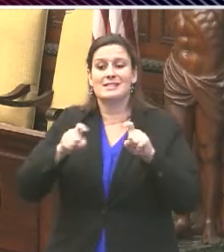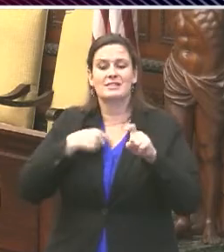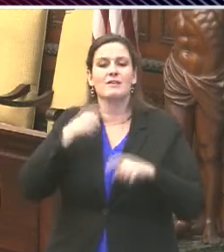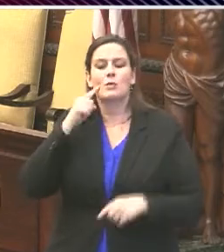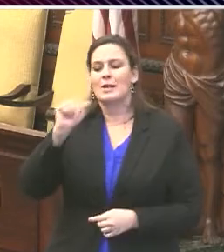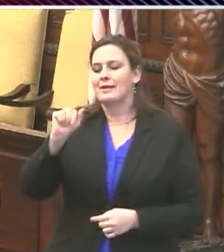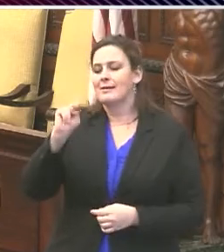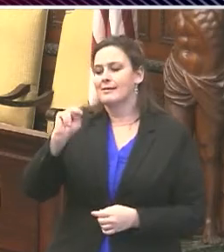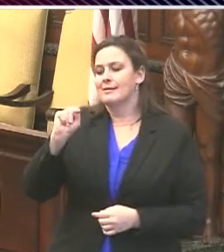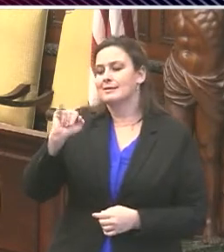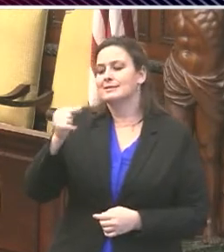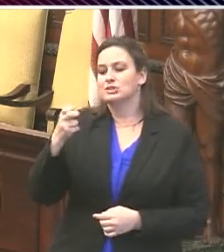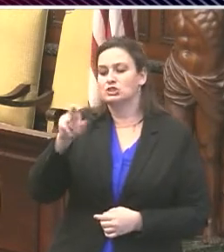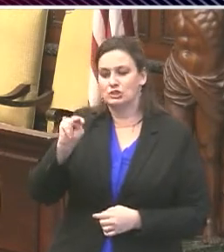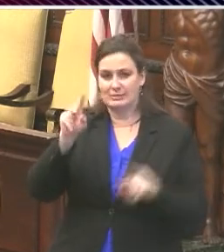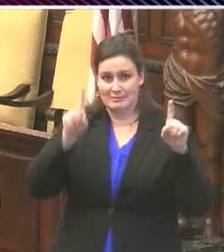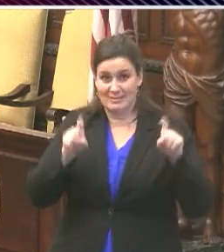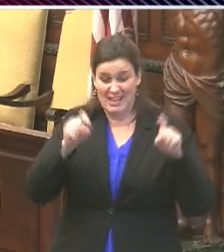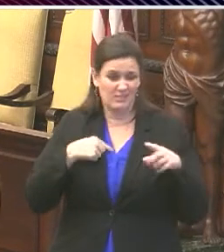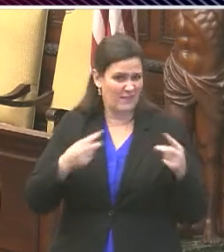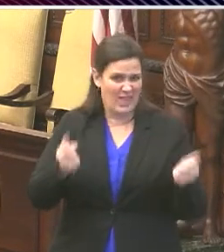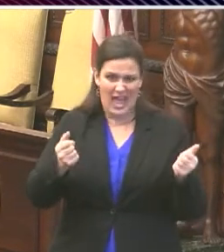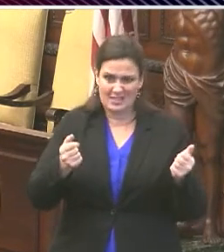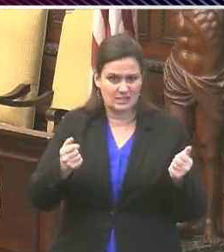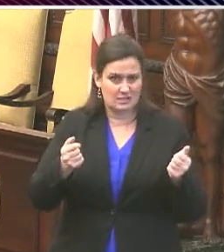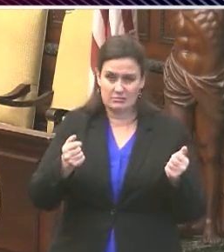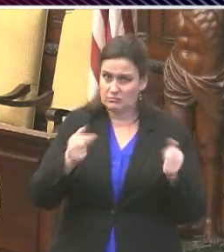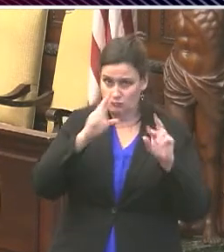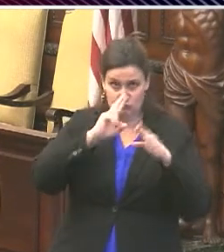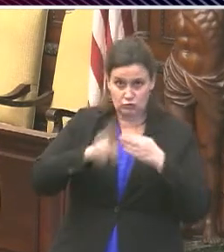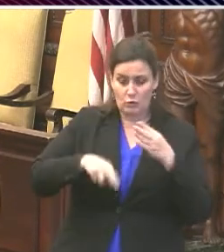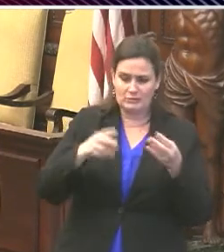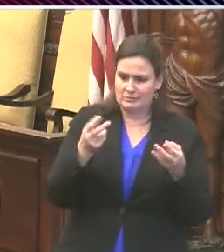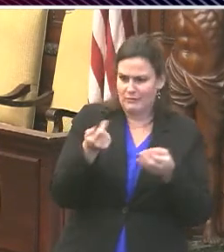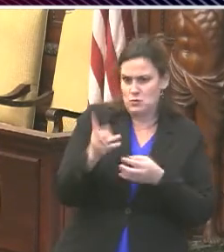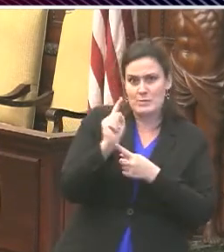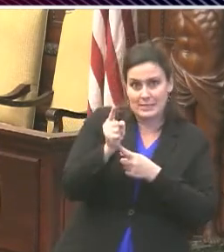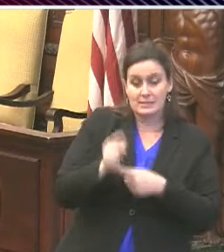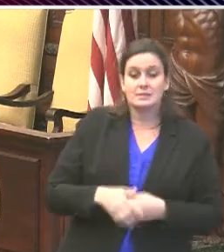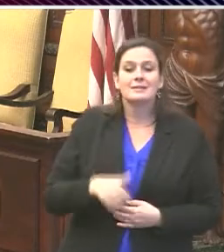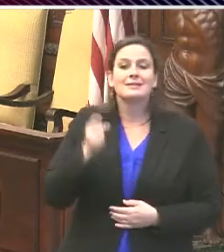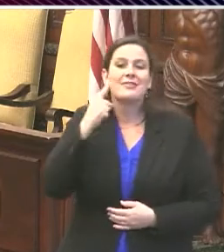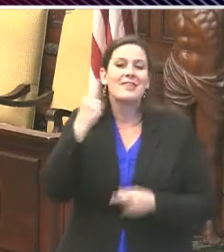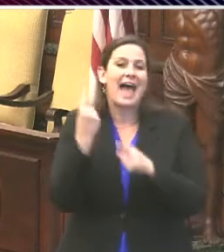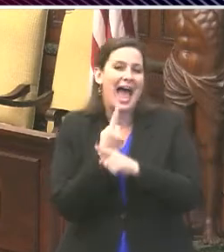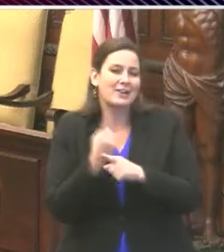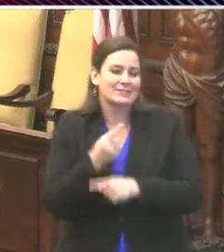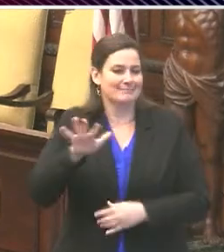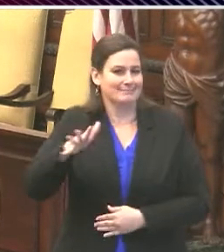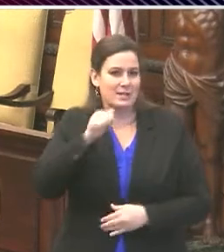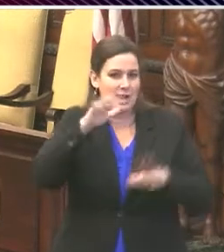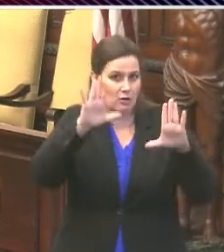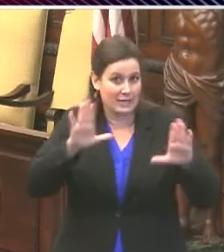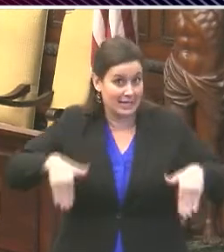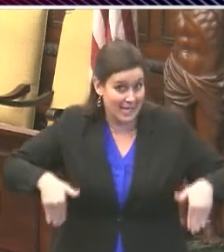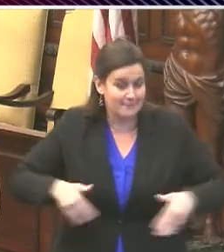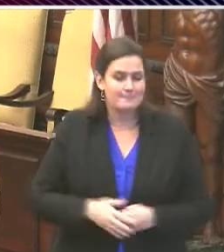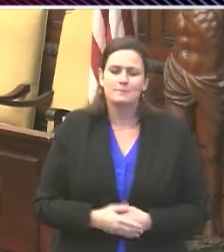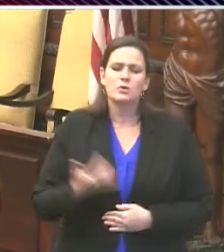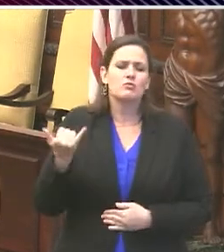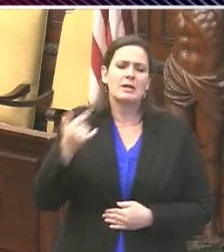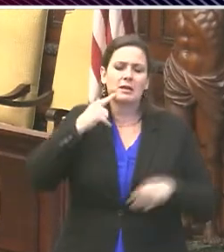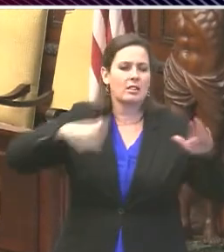which can give a result in a matter of minutes. But the major problem with them is that the accuracy with those results. So right now, we're not encouraging